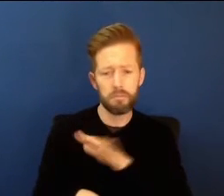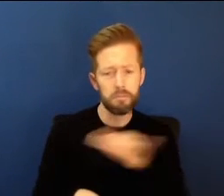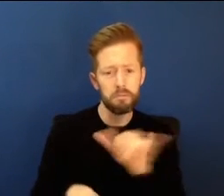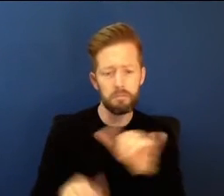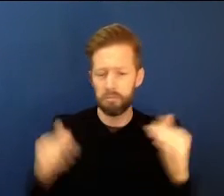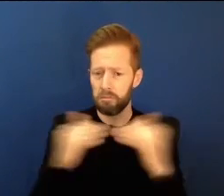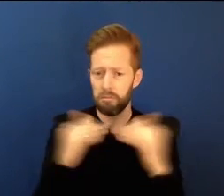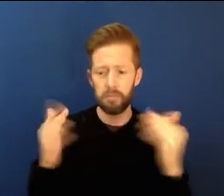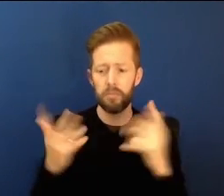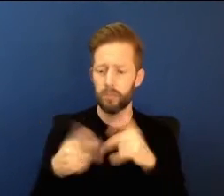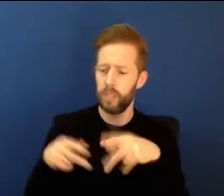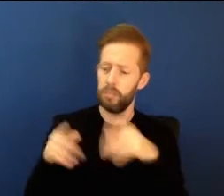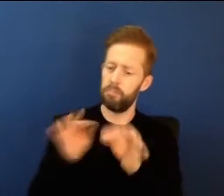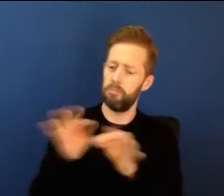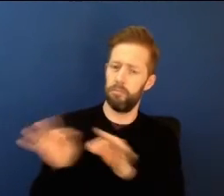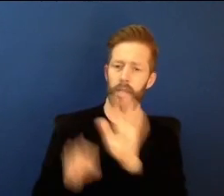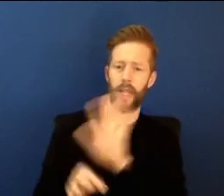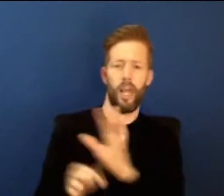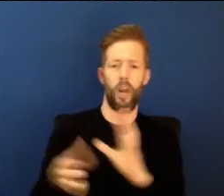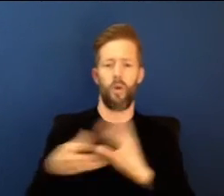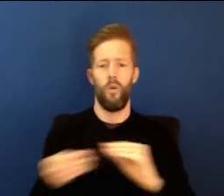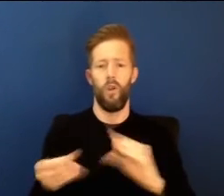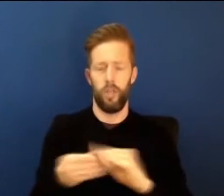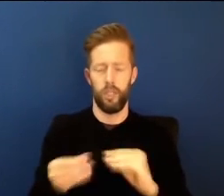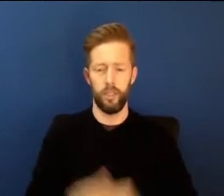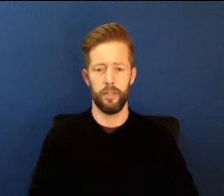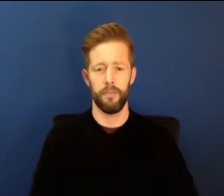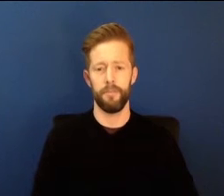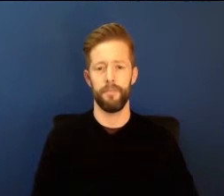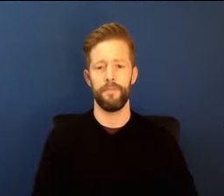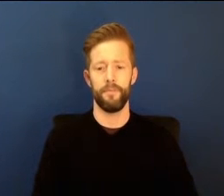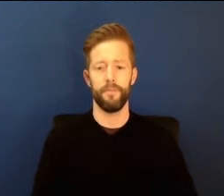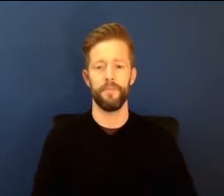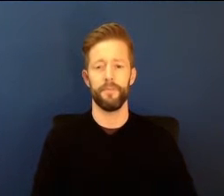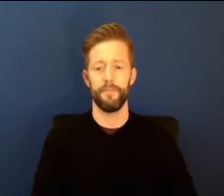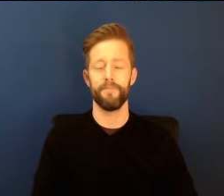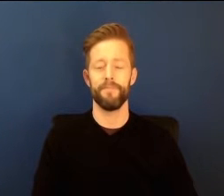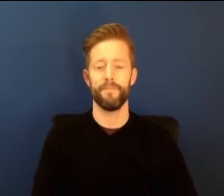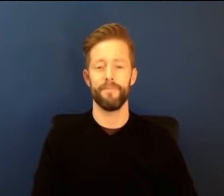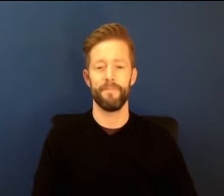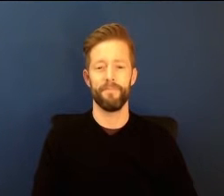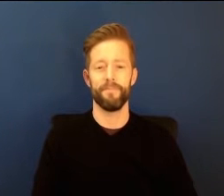too. They can describe what they're doing in their own words. Mm-hmm. Yes.